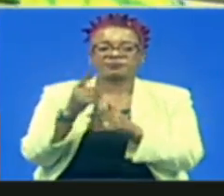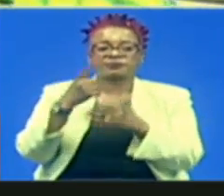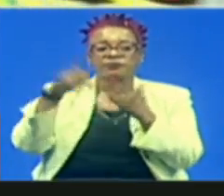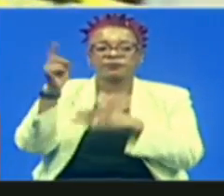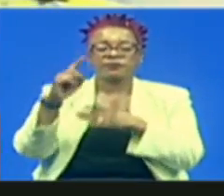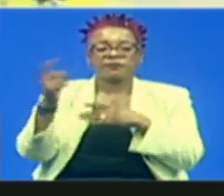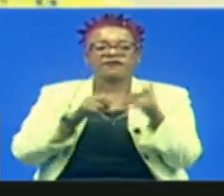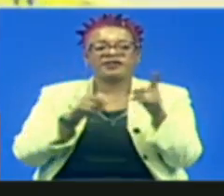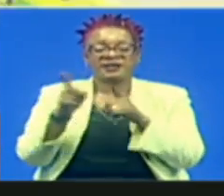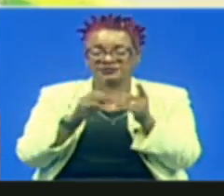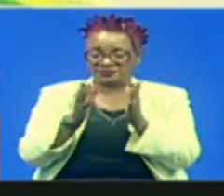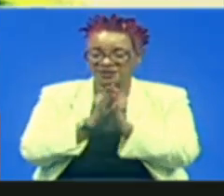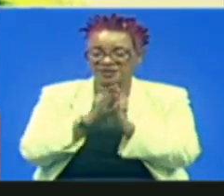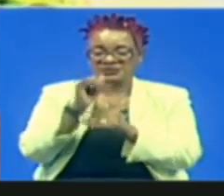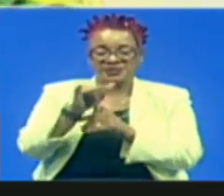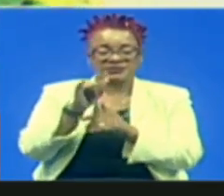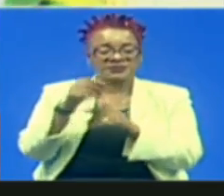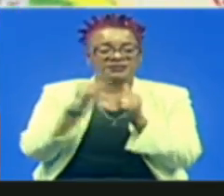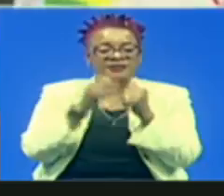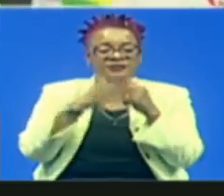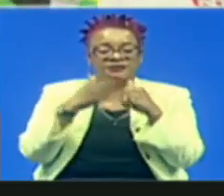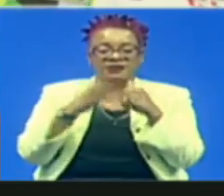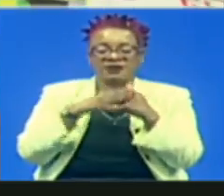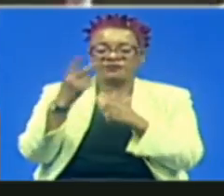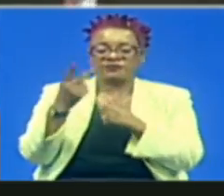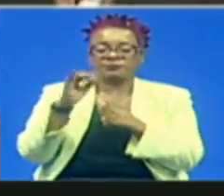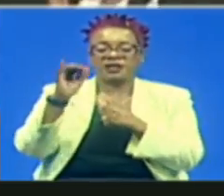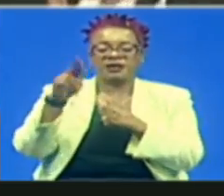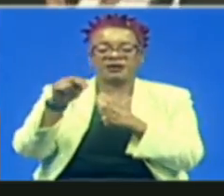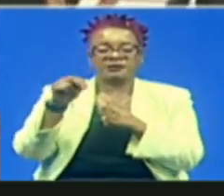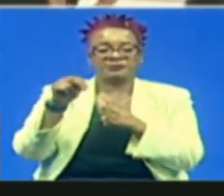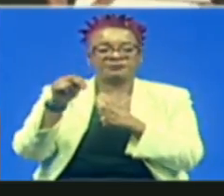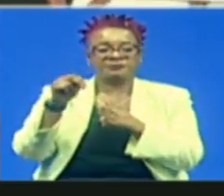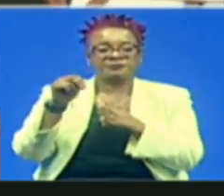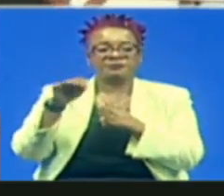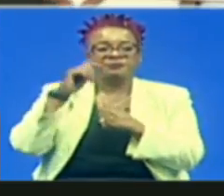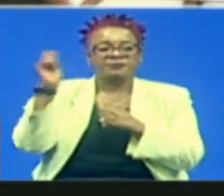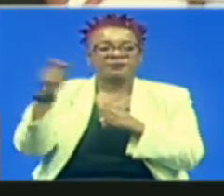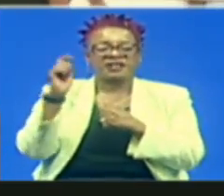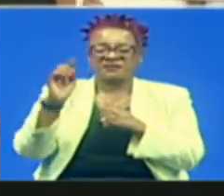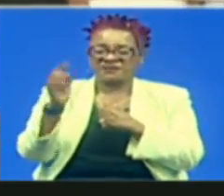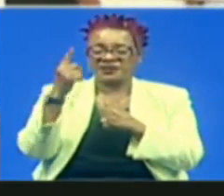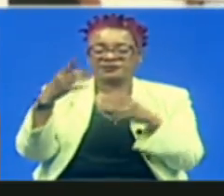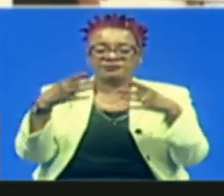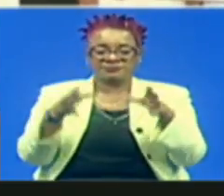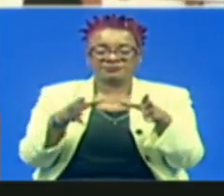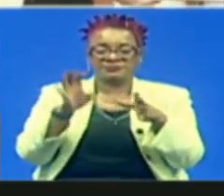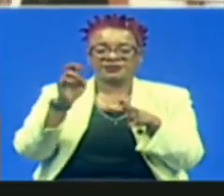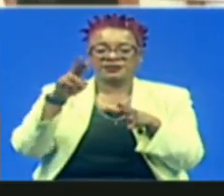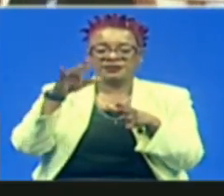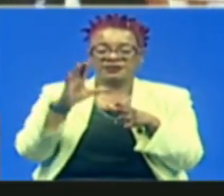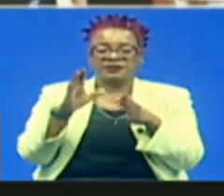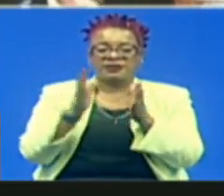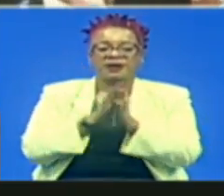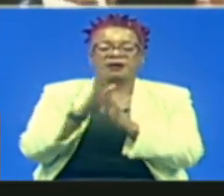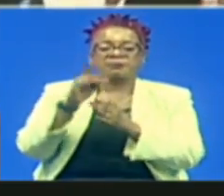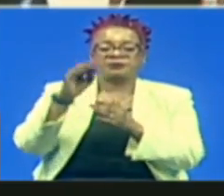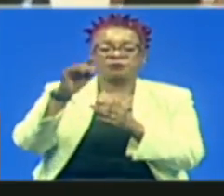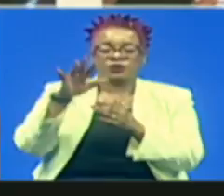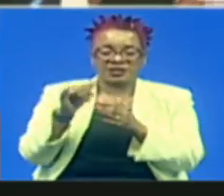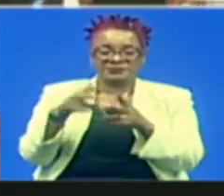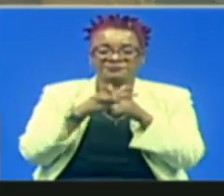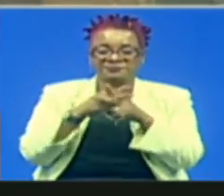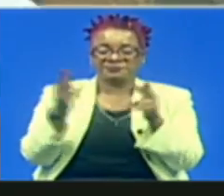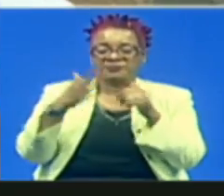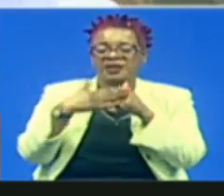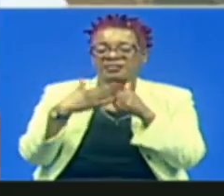as a WRC in 1994, Ian Duncan. Kenya's first indigenous crew of Eric Bengi and Tutu Mionki start in ninth